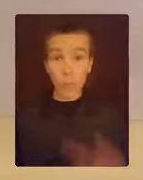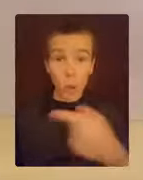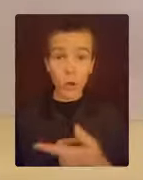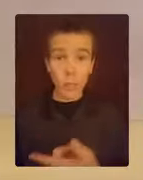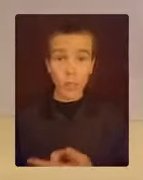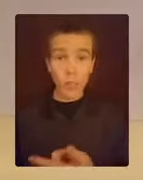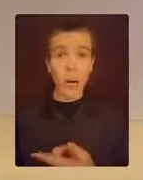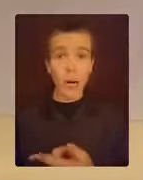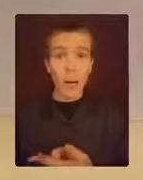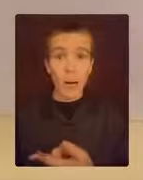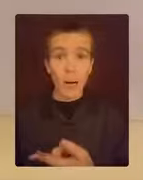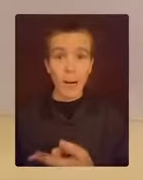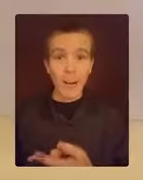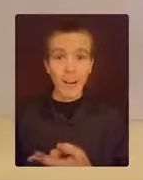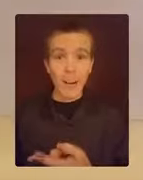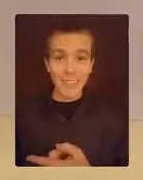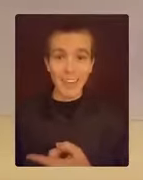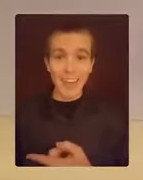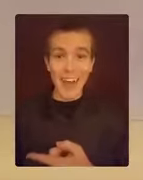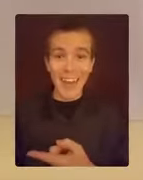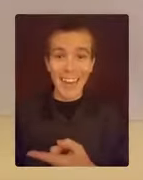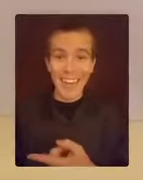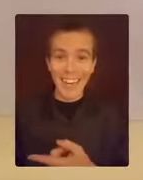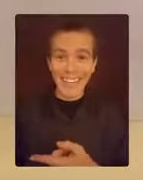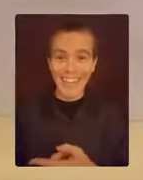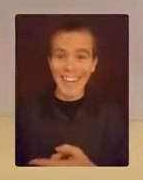be a squirrel sitting there.